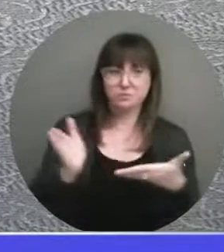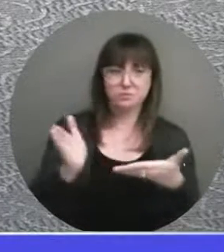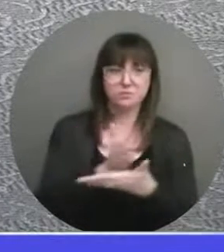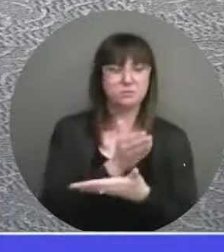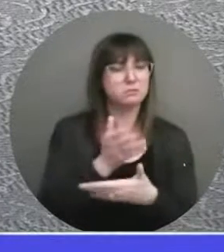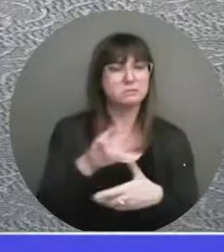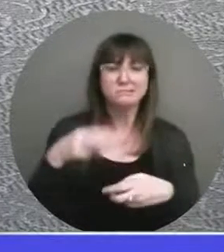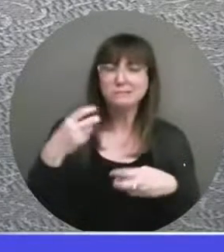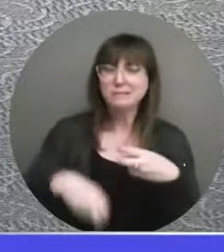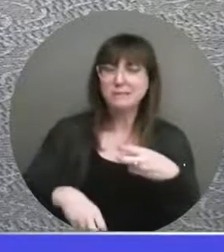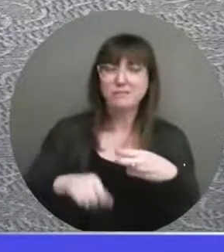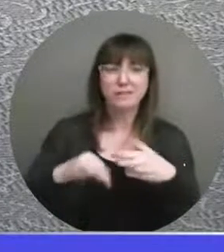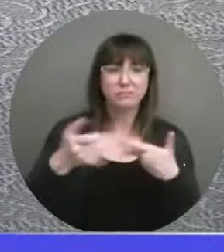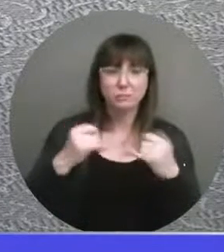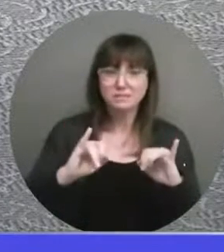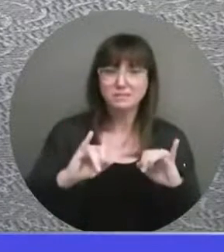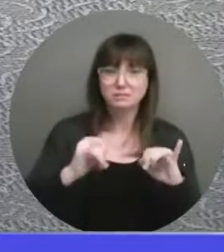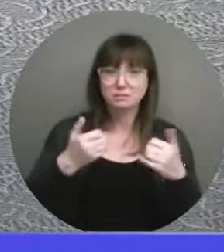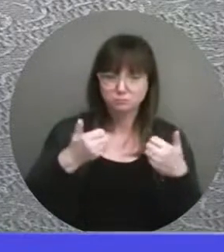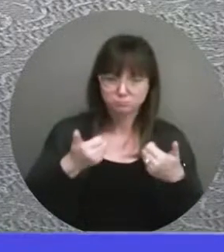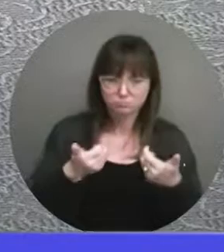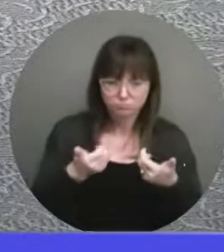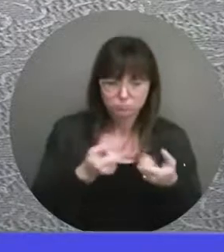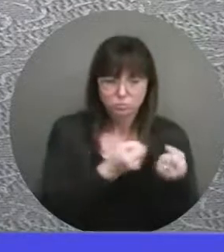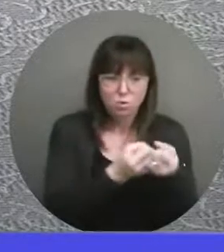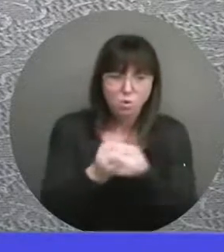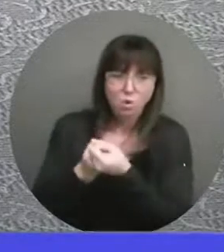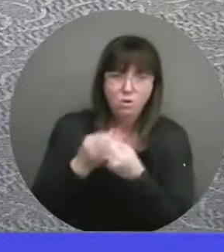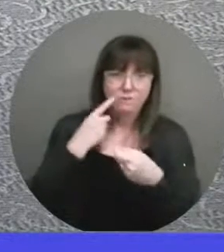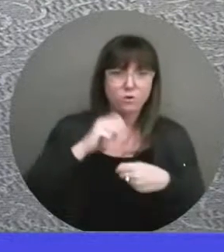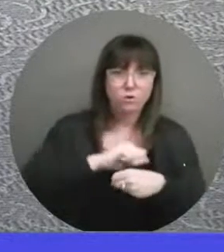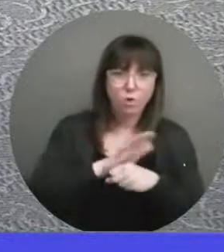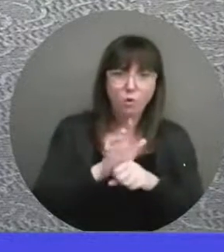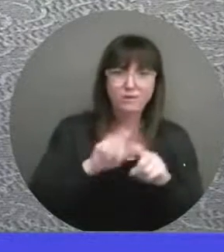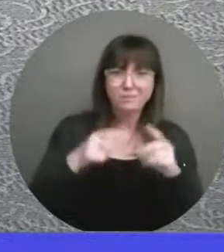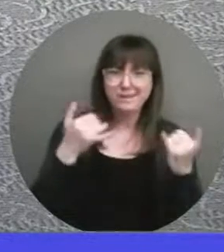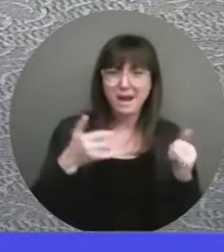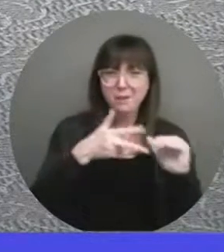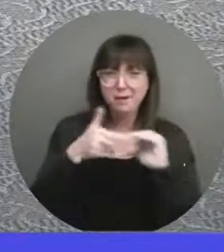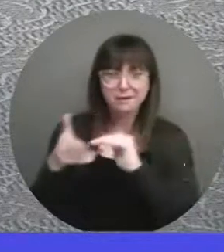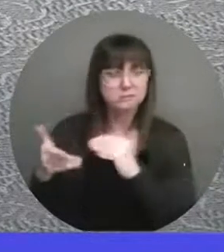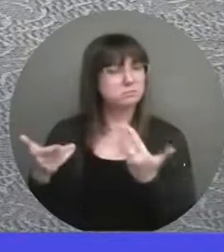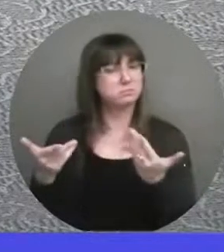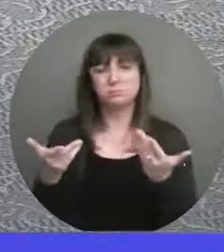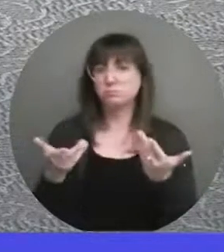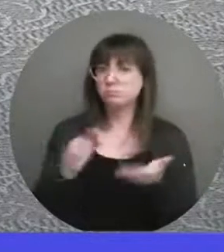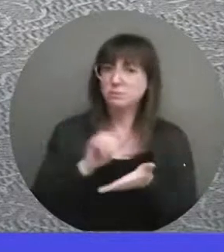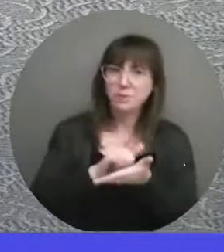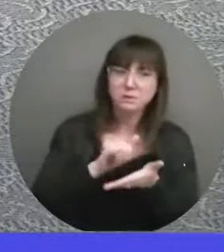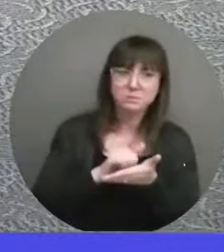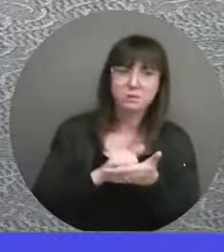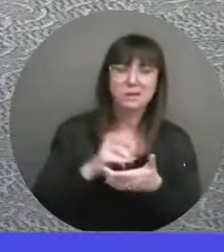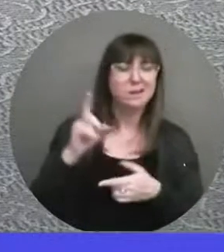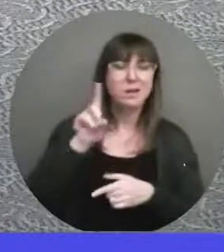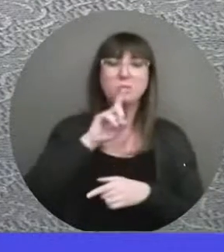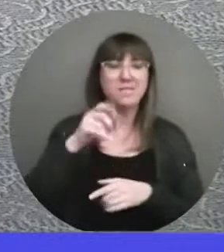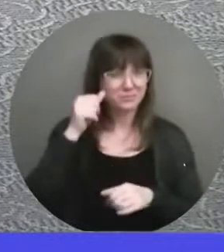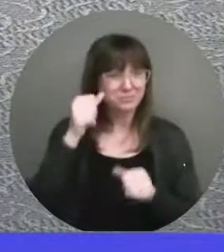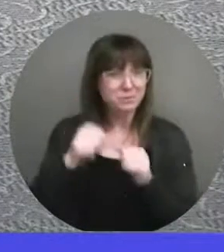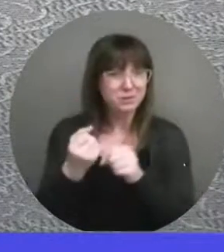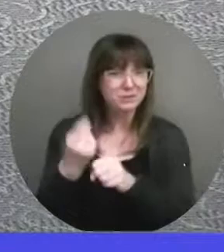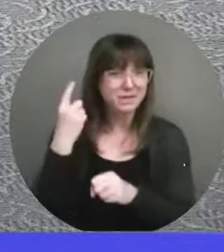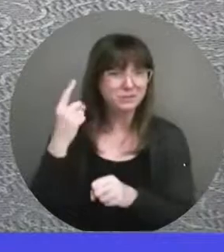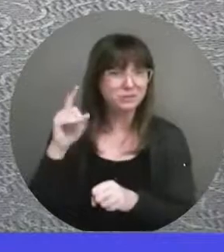still in response mode. And the example I use to the staff that work here is it's like being in the middle of the flood we had last year in West